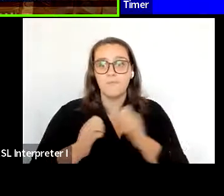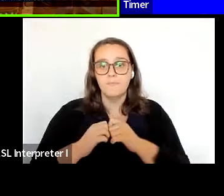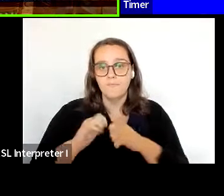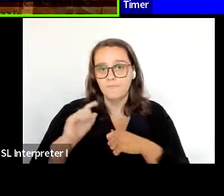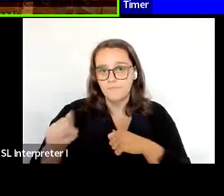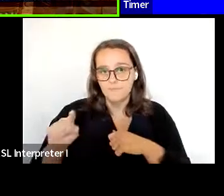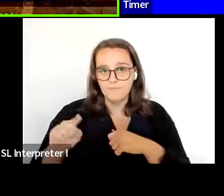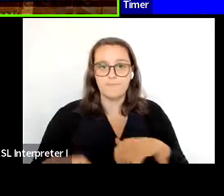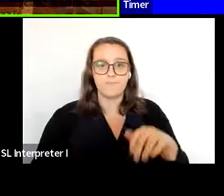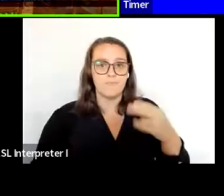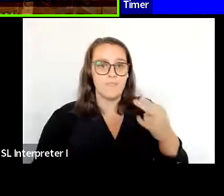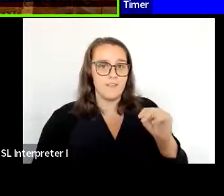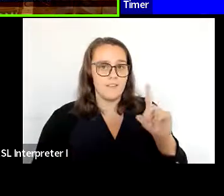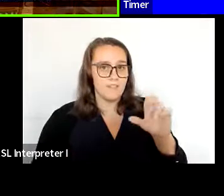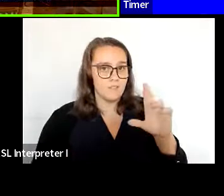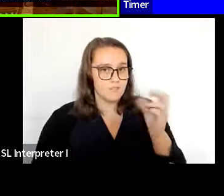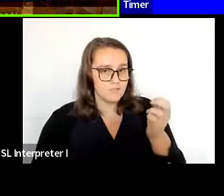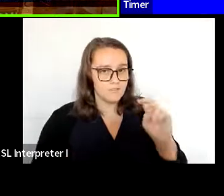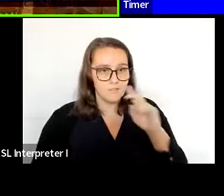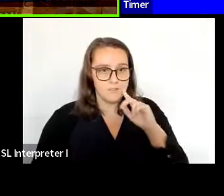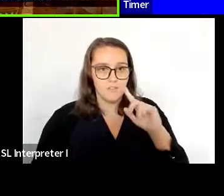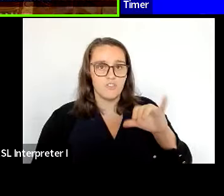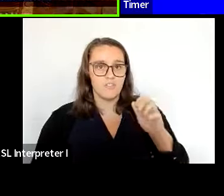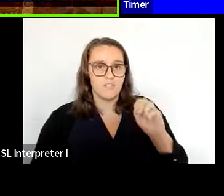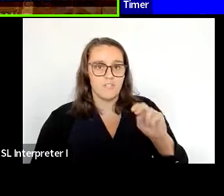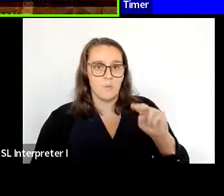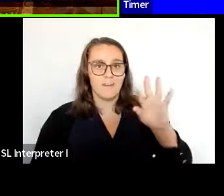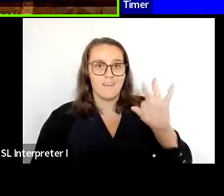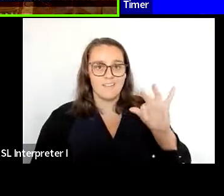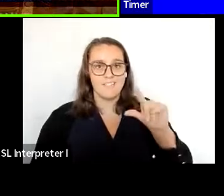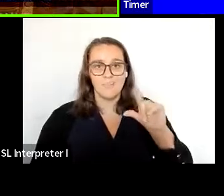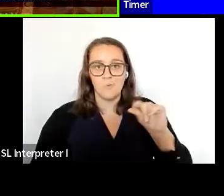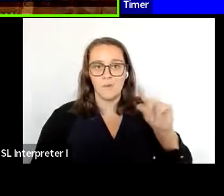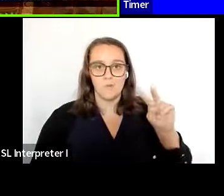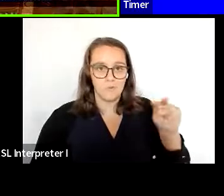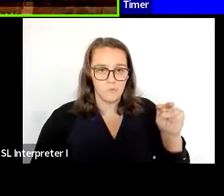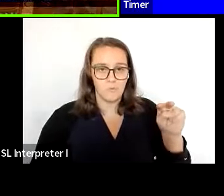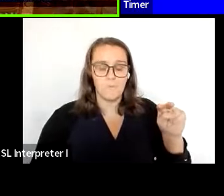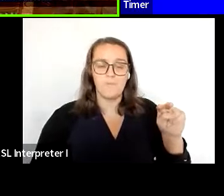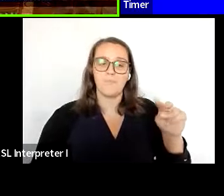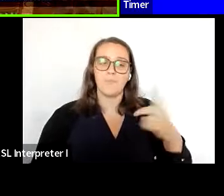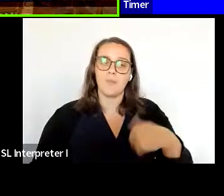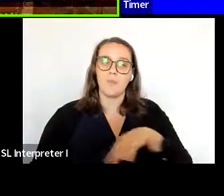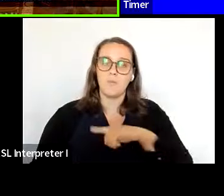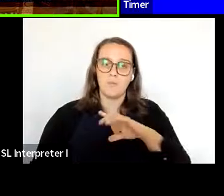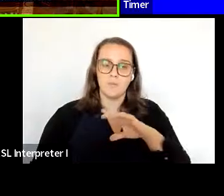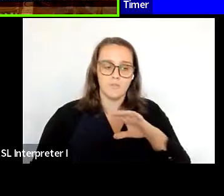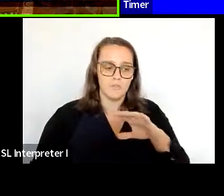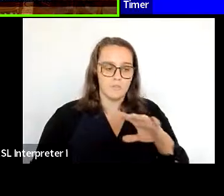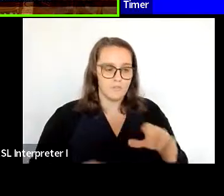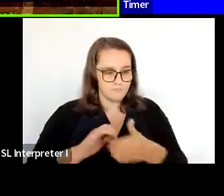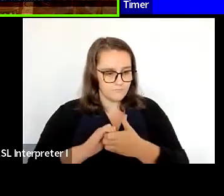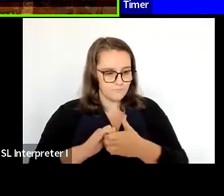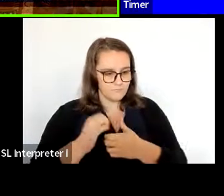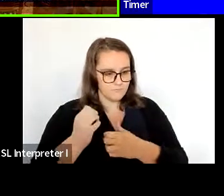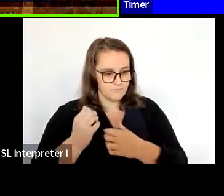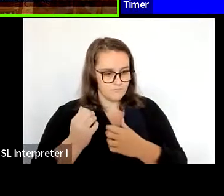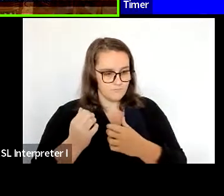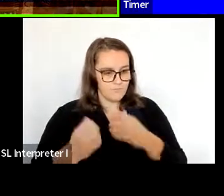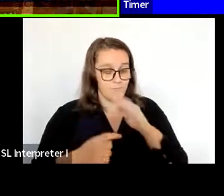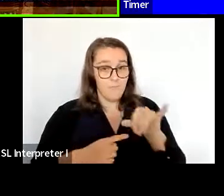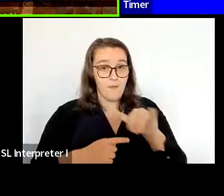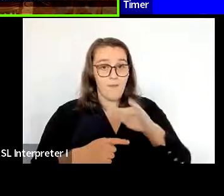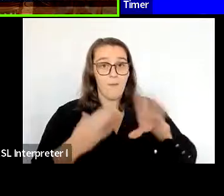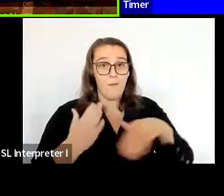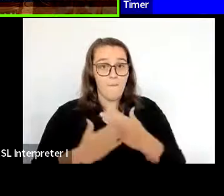Councilmember Christina Henderson, on January 19th, 2022. We were joined, and thank you all, by all